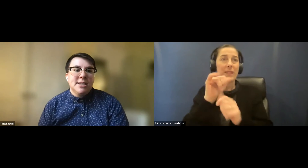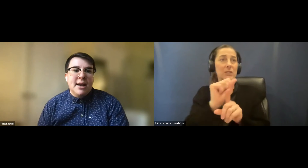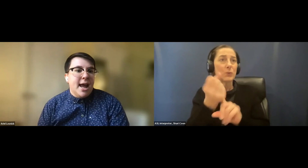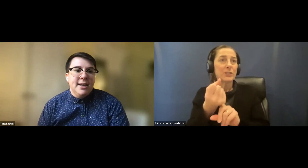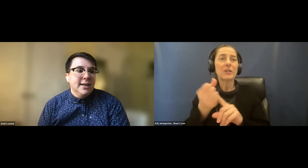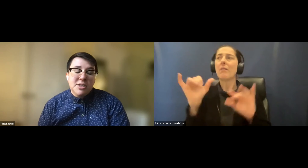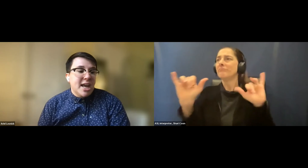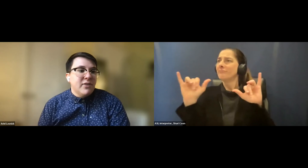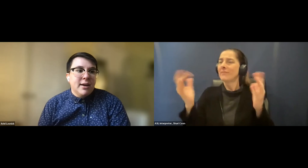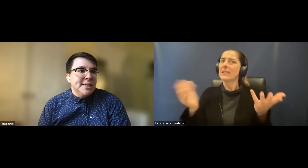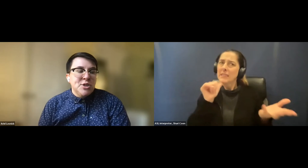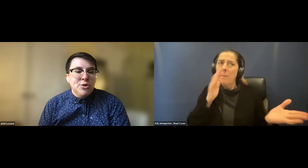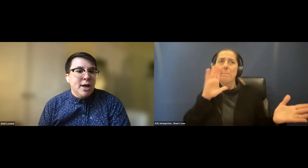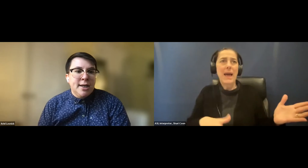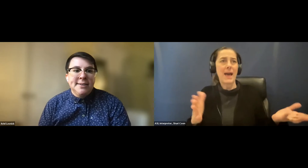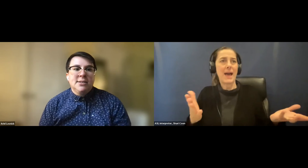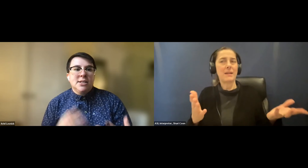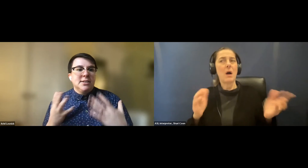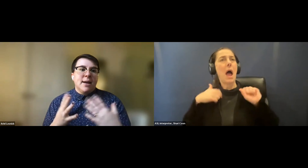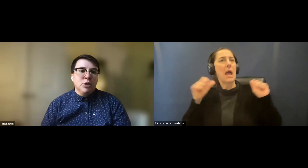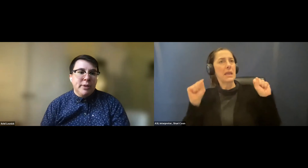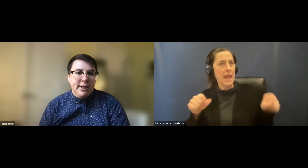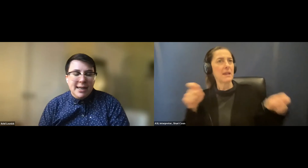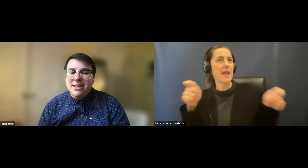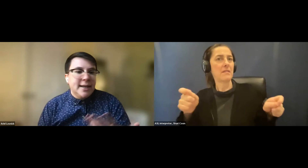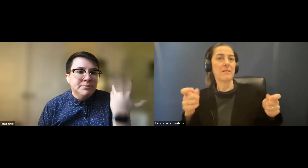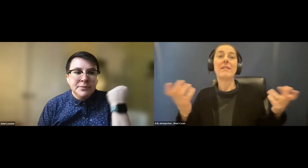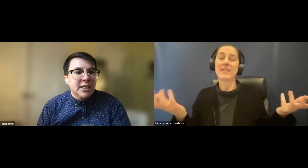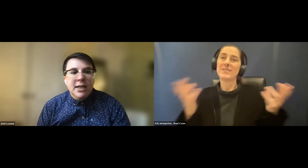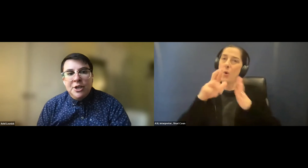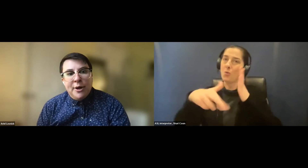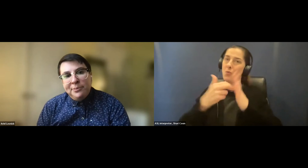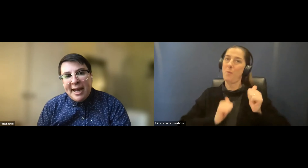with students, and I just get very into to that role playing. I did,